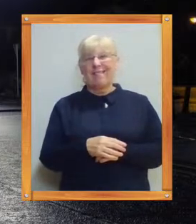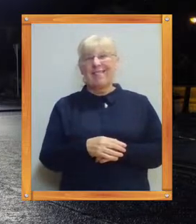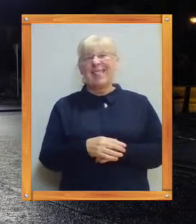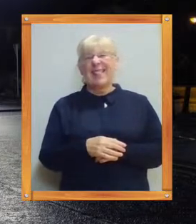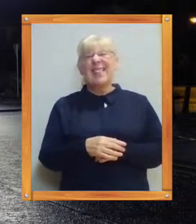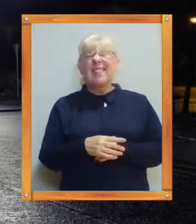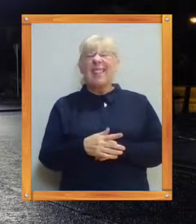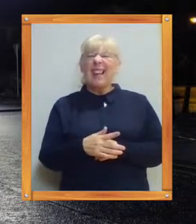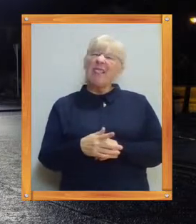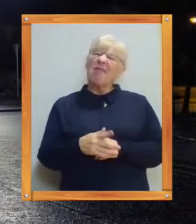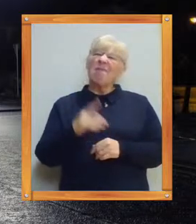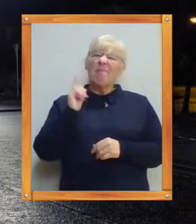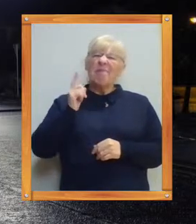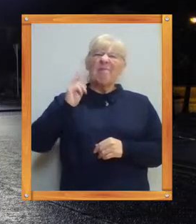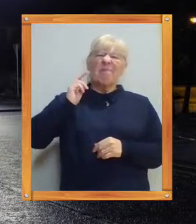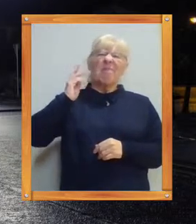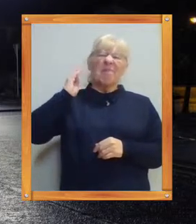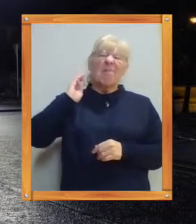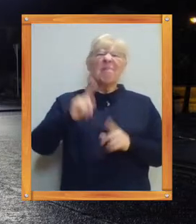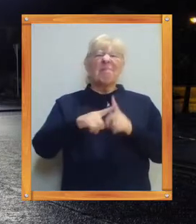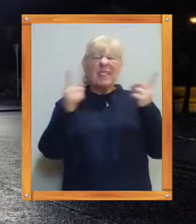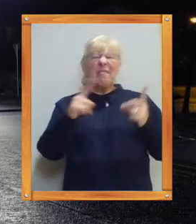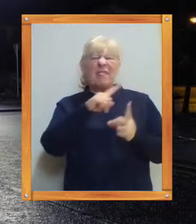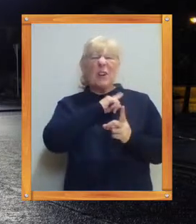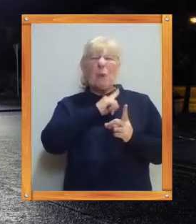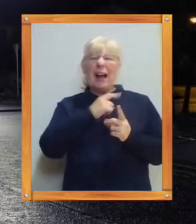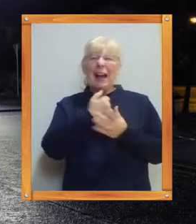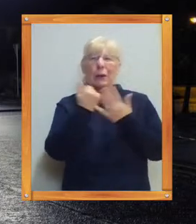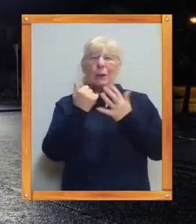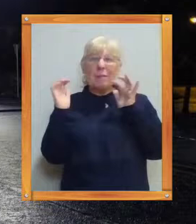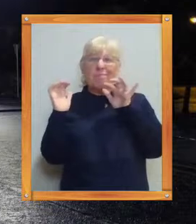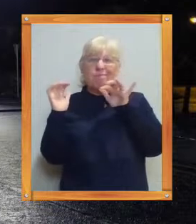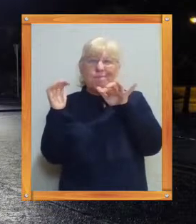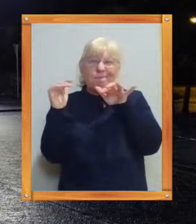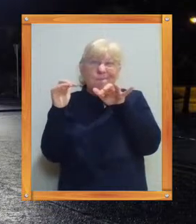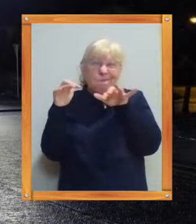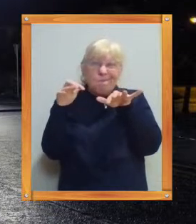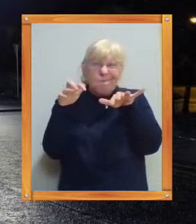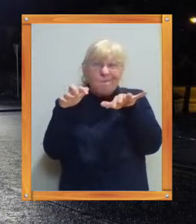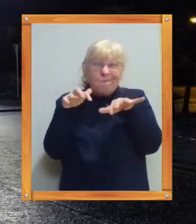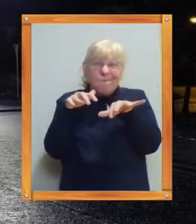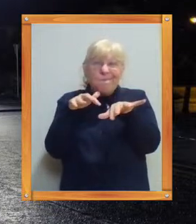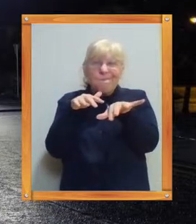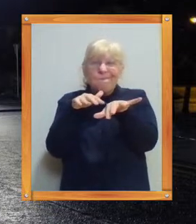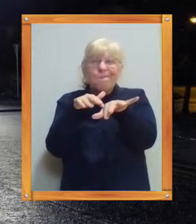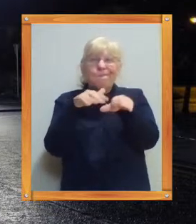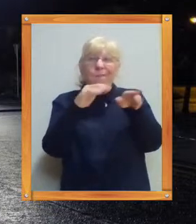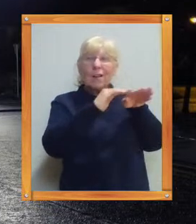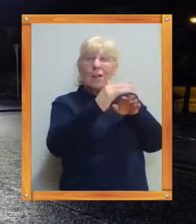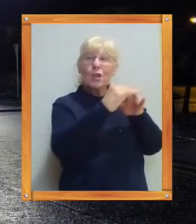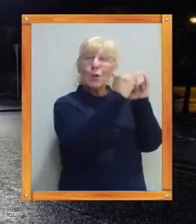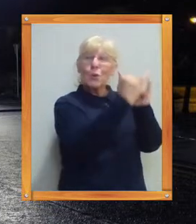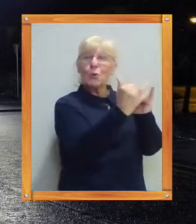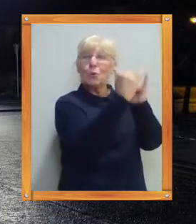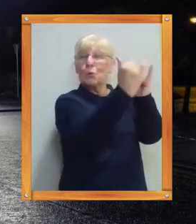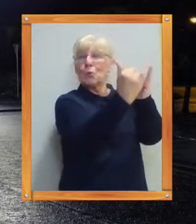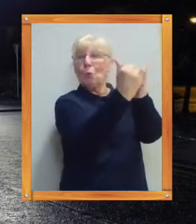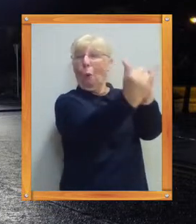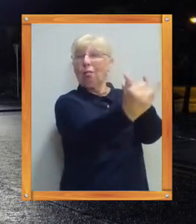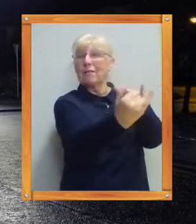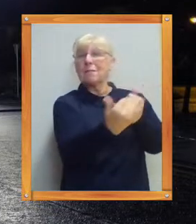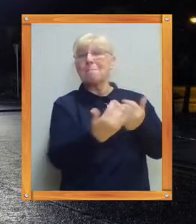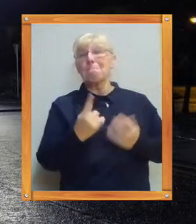us gathered into the street there and we've got our stalls out. But nonetheless, we don't want